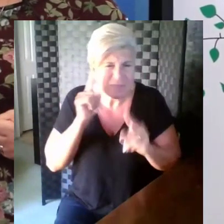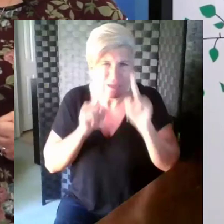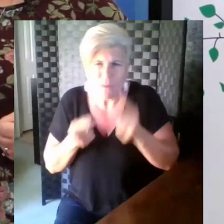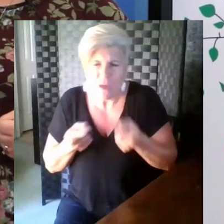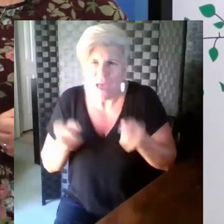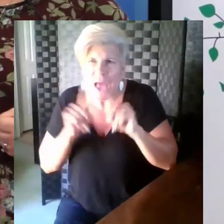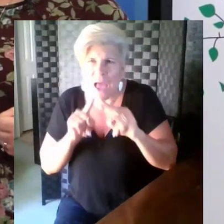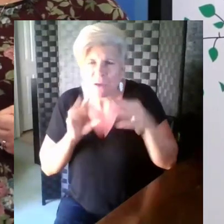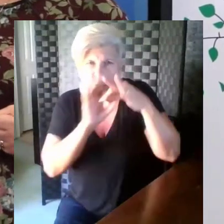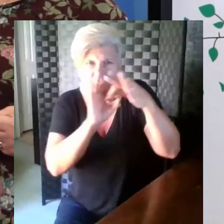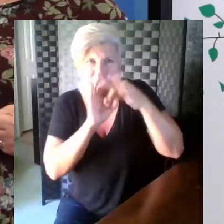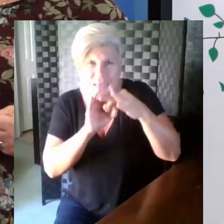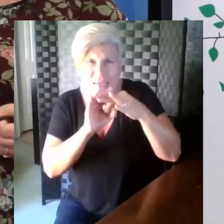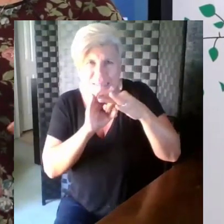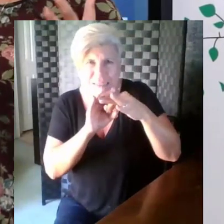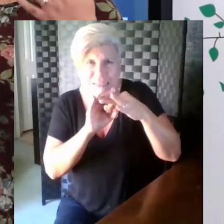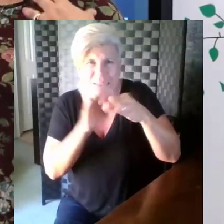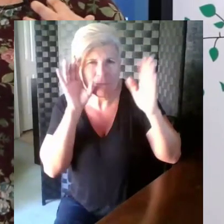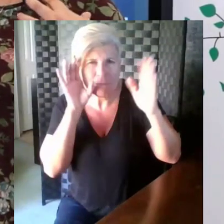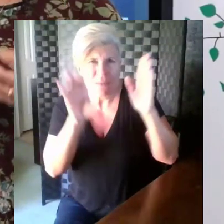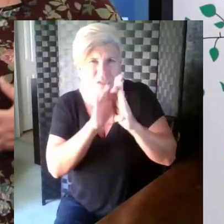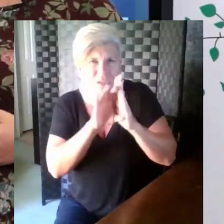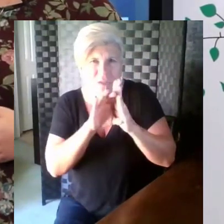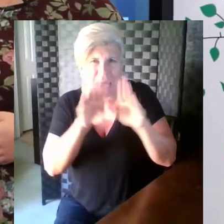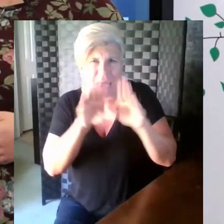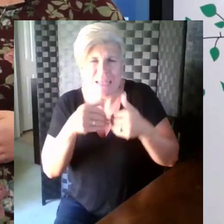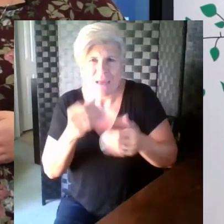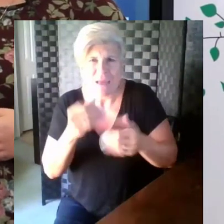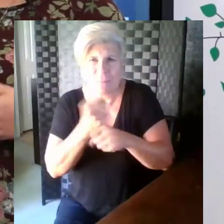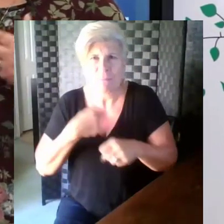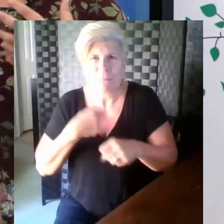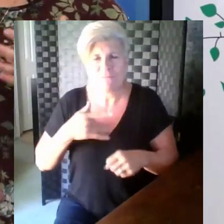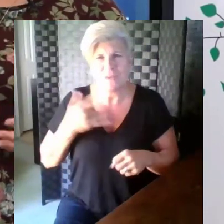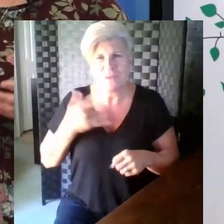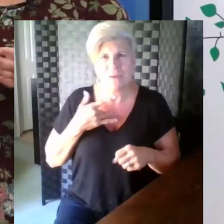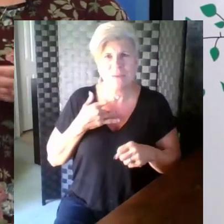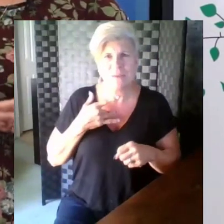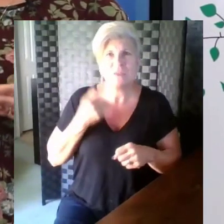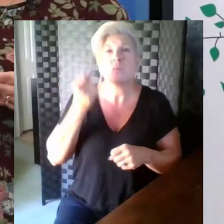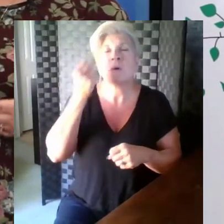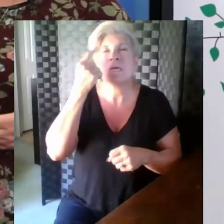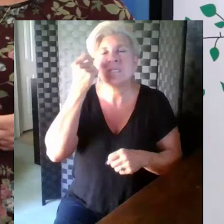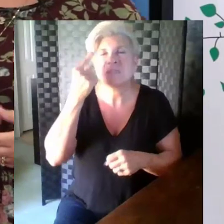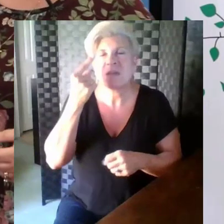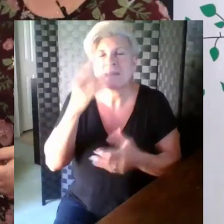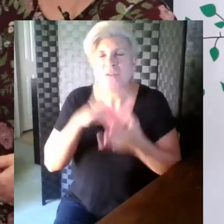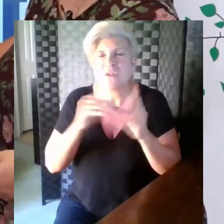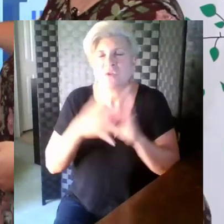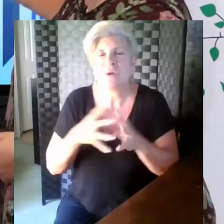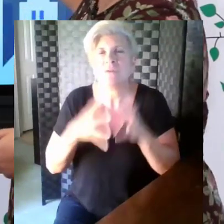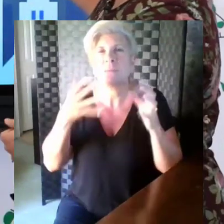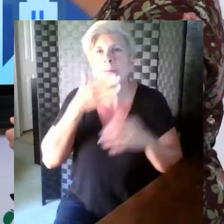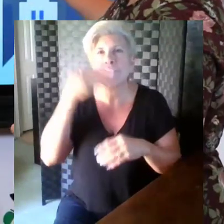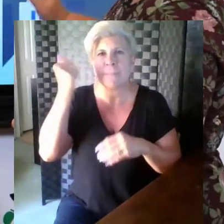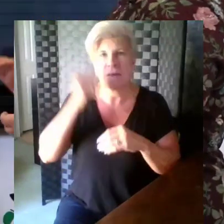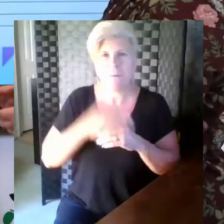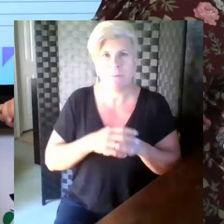Think about how those pictures make you feel, and you're going to be comprehending that story so much more.